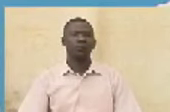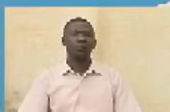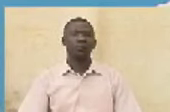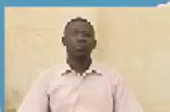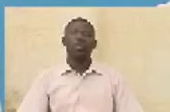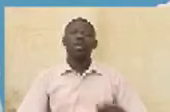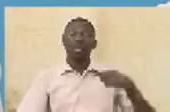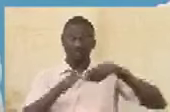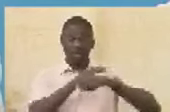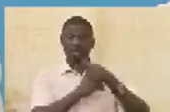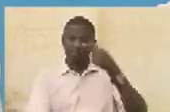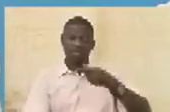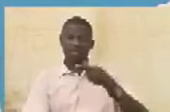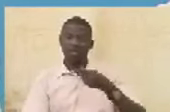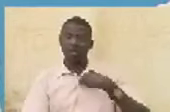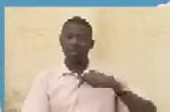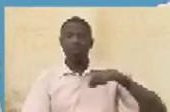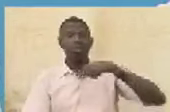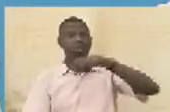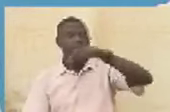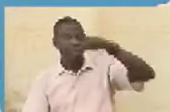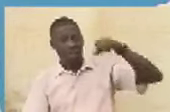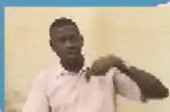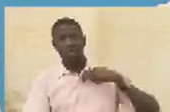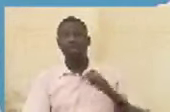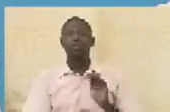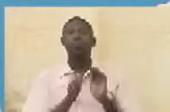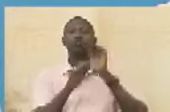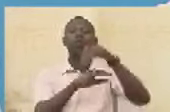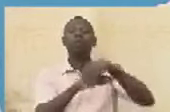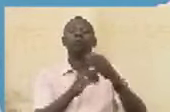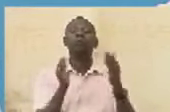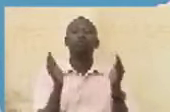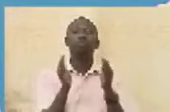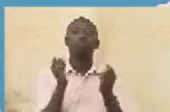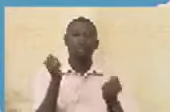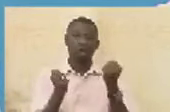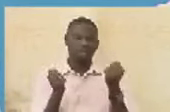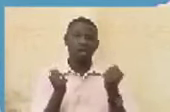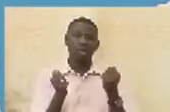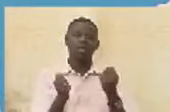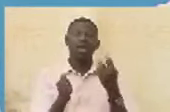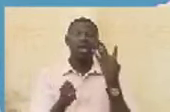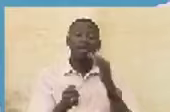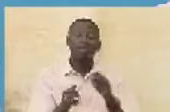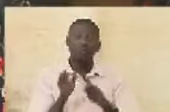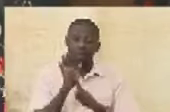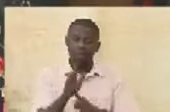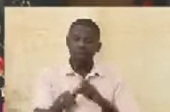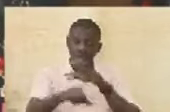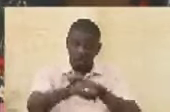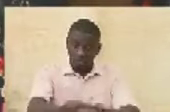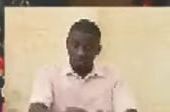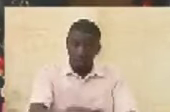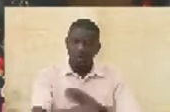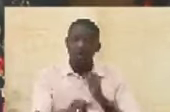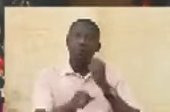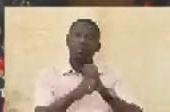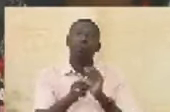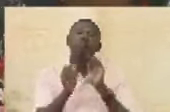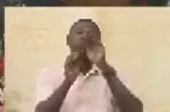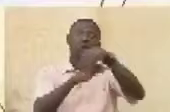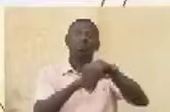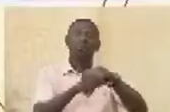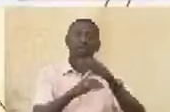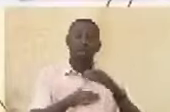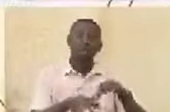Inside the village, they were roaming with a Toyota pickup. If you are caught, you are made to board that Toyota pickup, then they take you to the bus